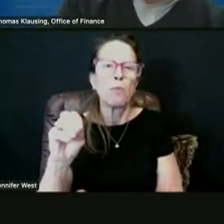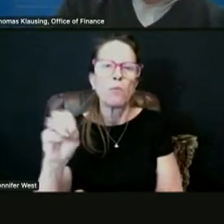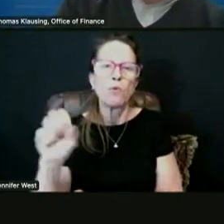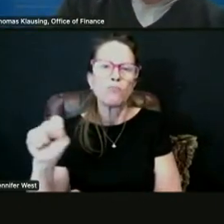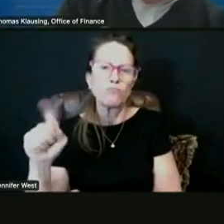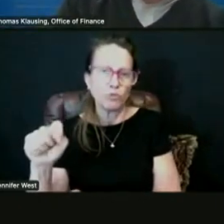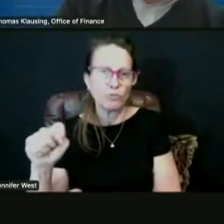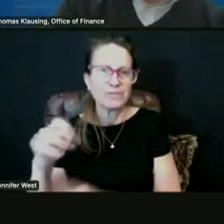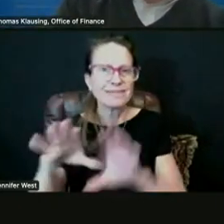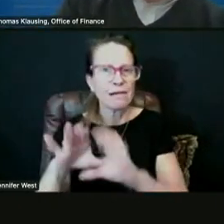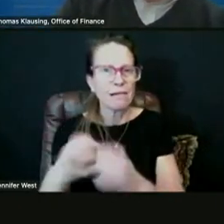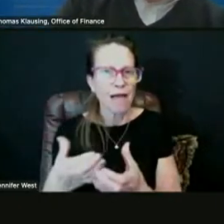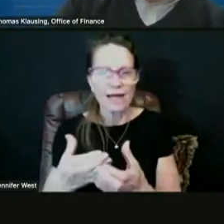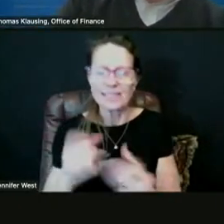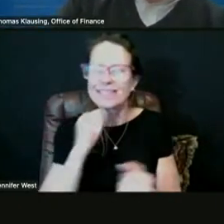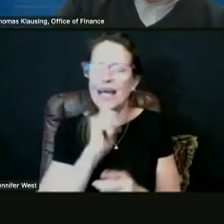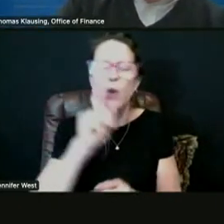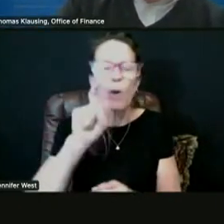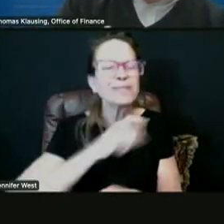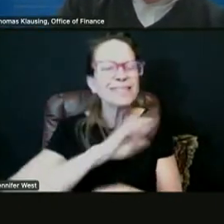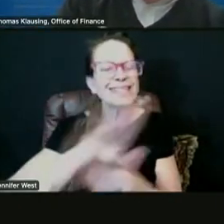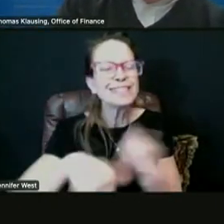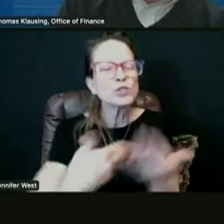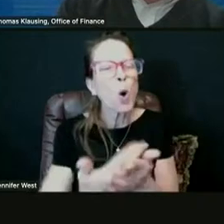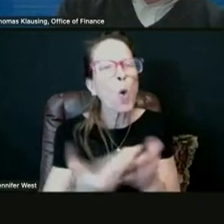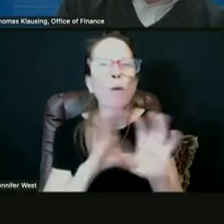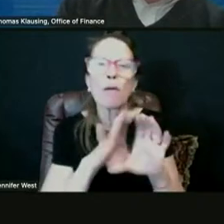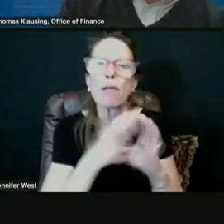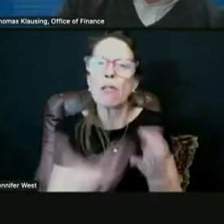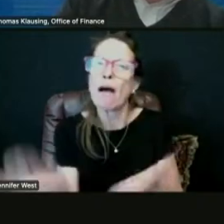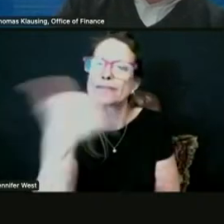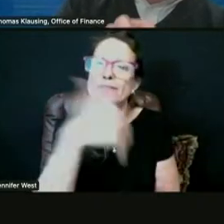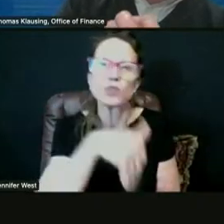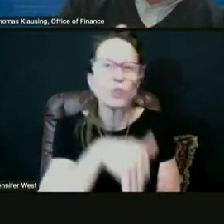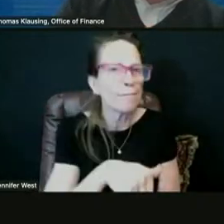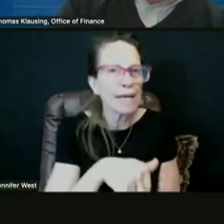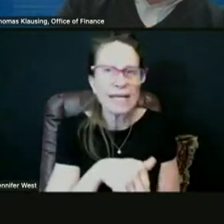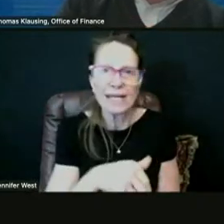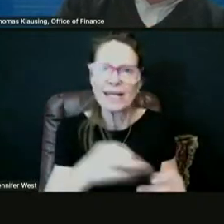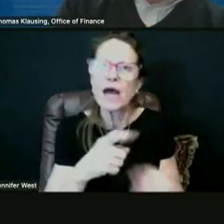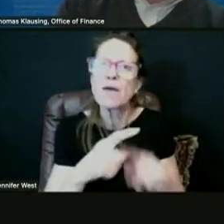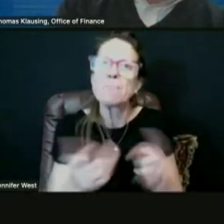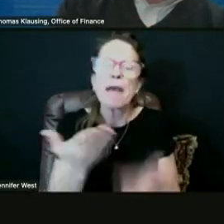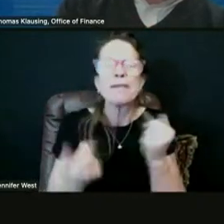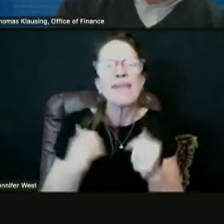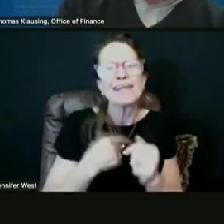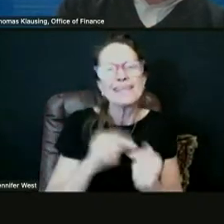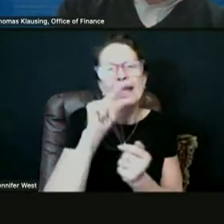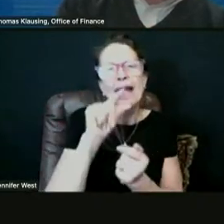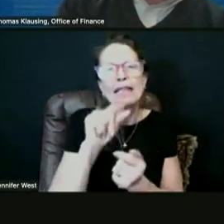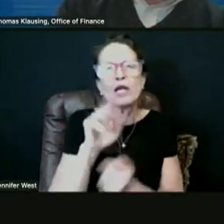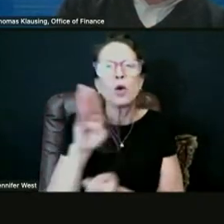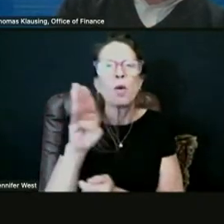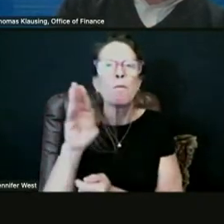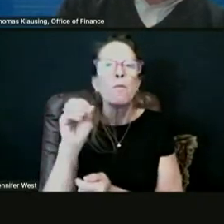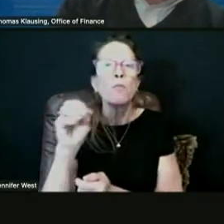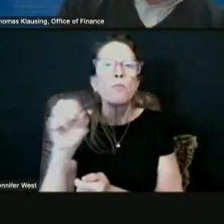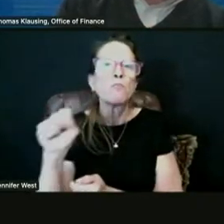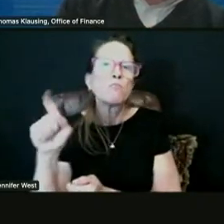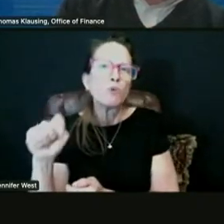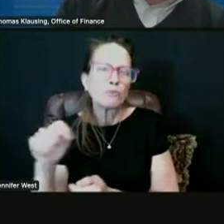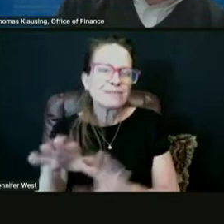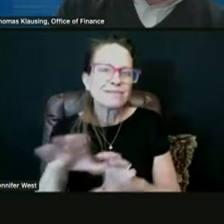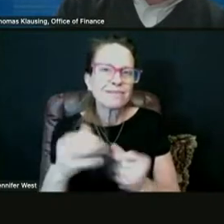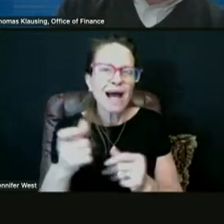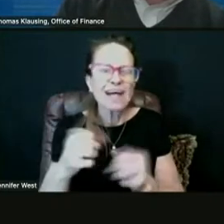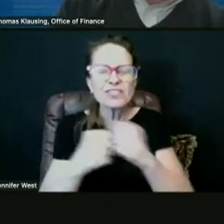again. Their grades were okay, but they still don't have that foundational grasp. So it just